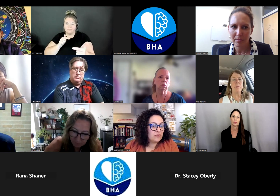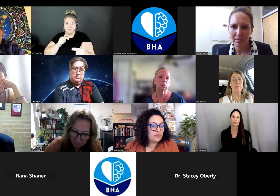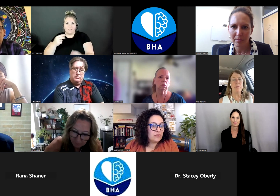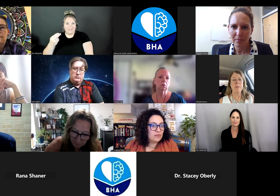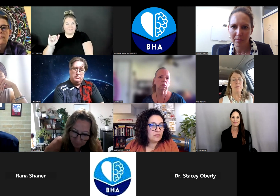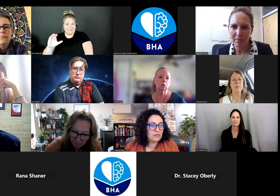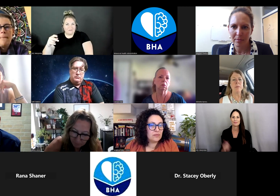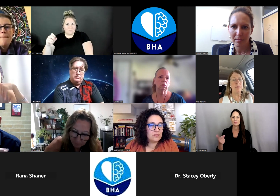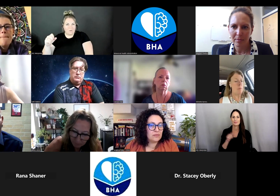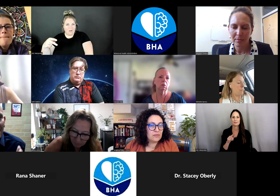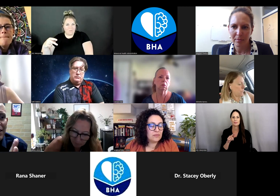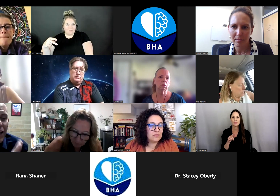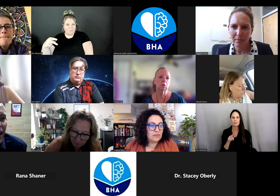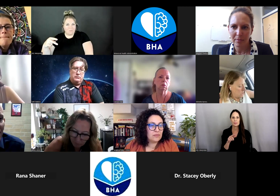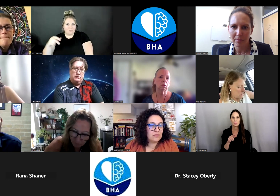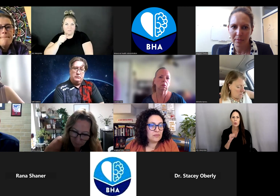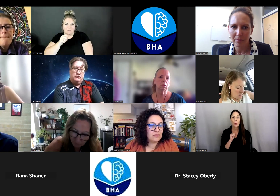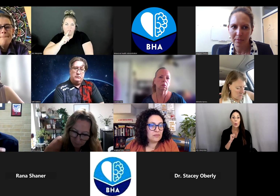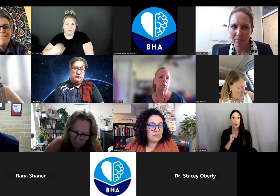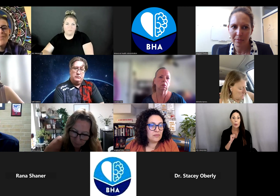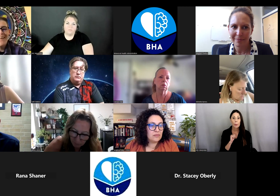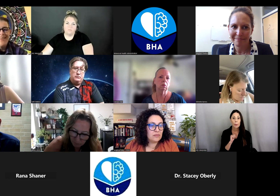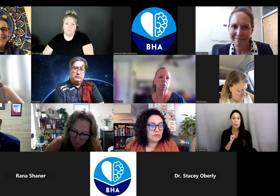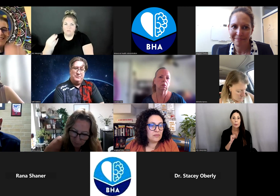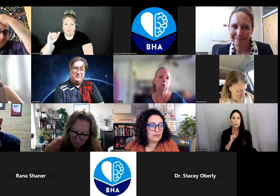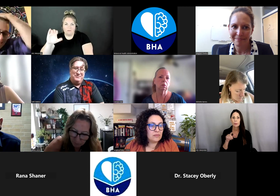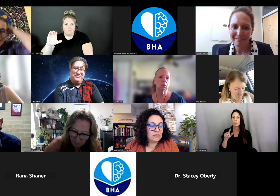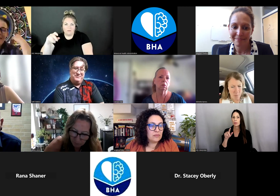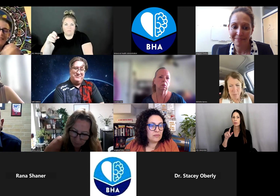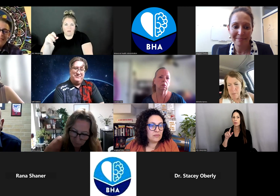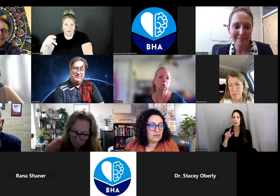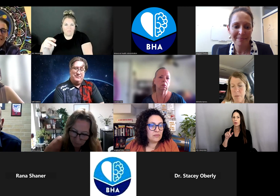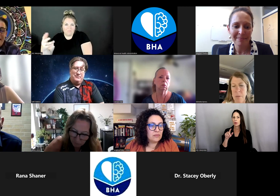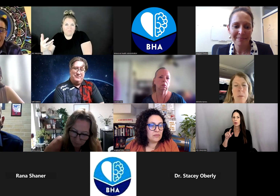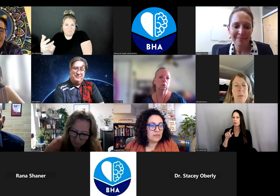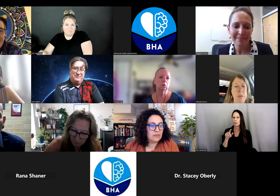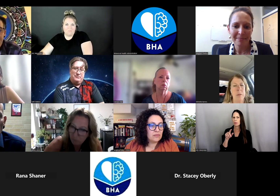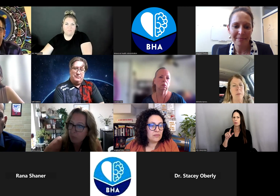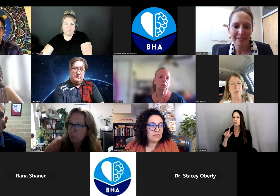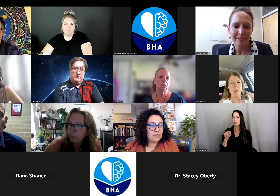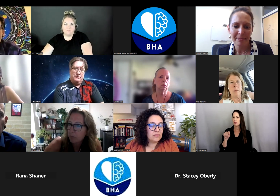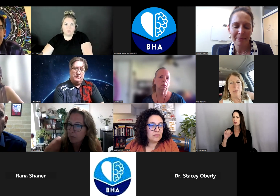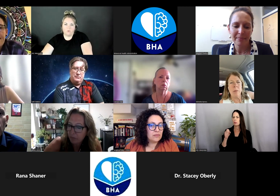Tasha has her hand up, or has their hand up. Sorry, Tosh. It's okay. I just wanted to jump in